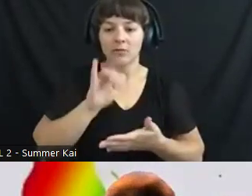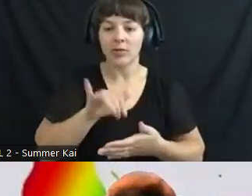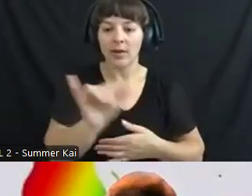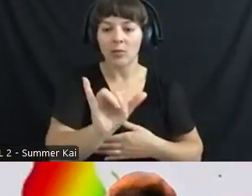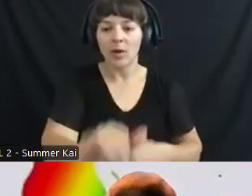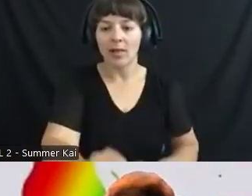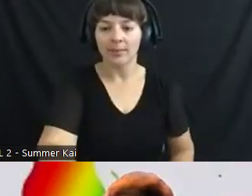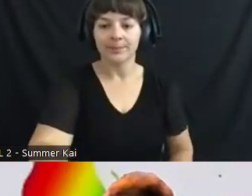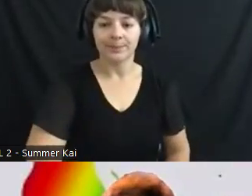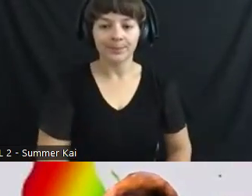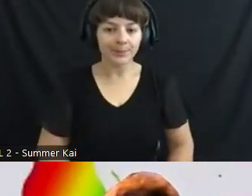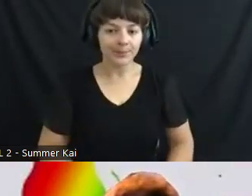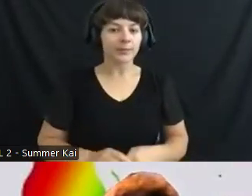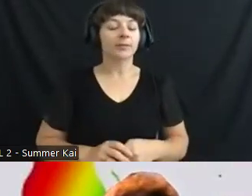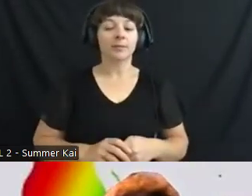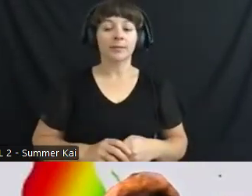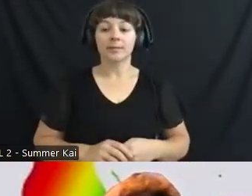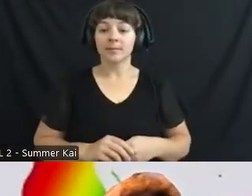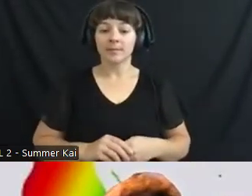Great, thank you. Carolyn.